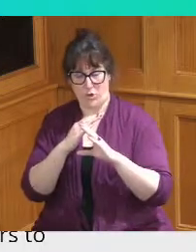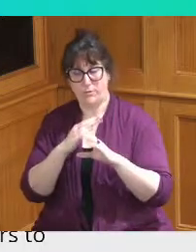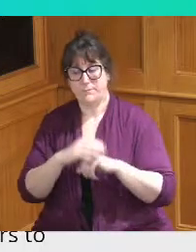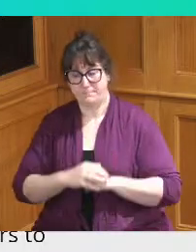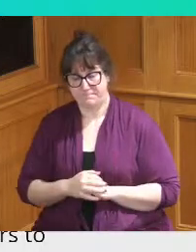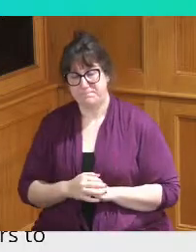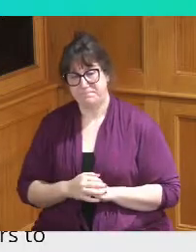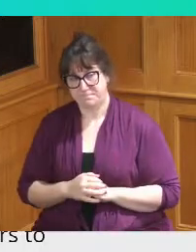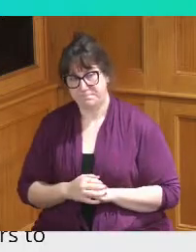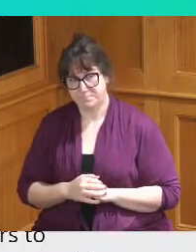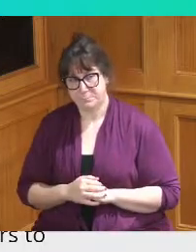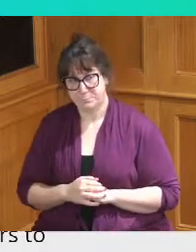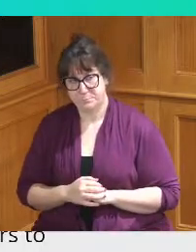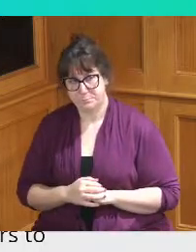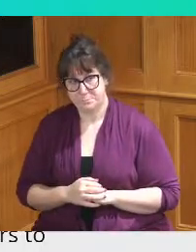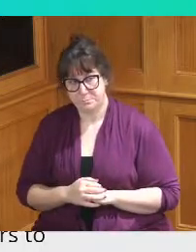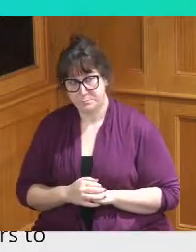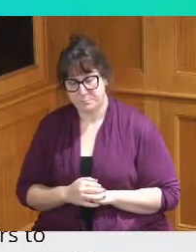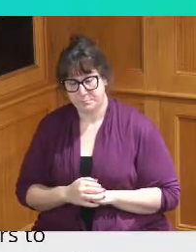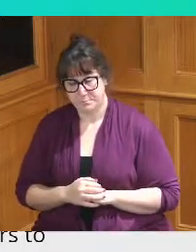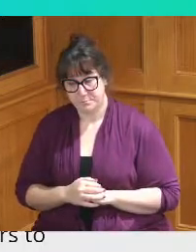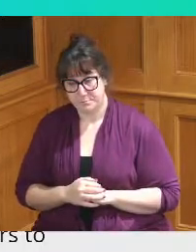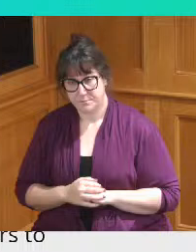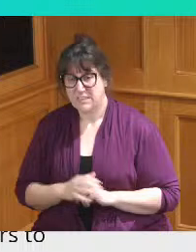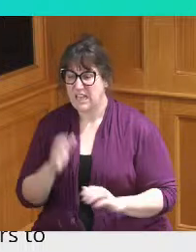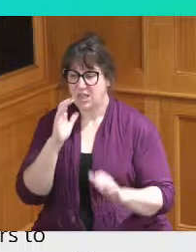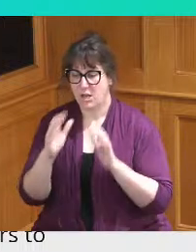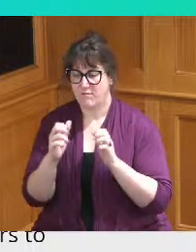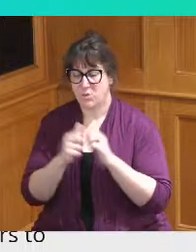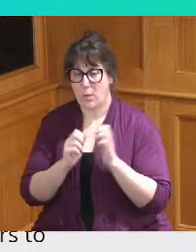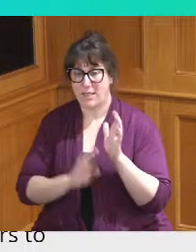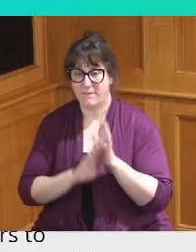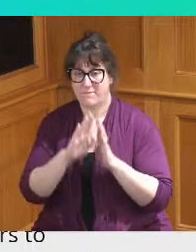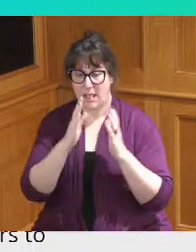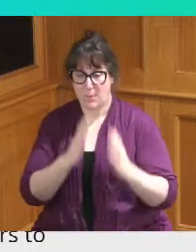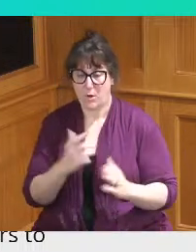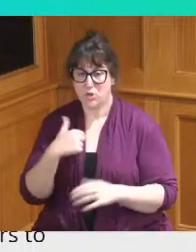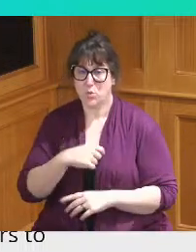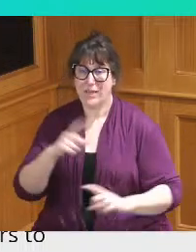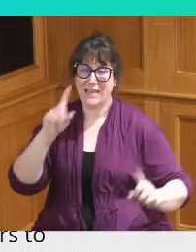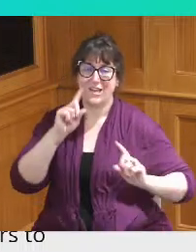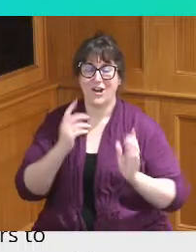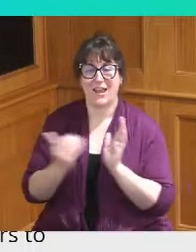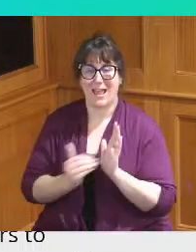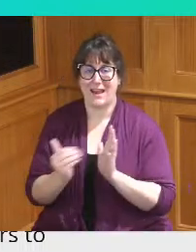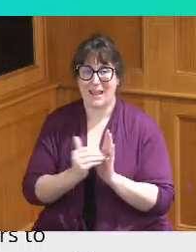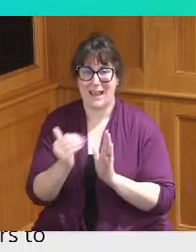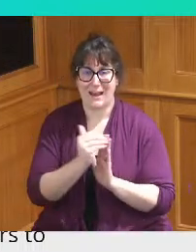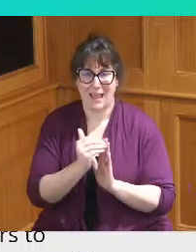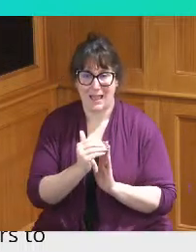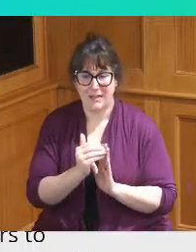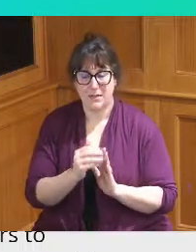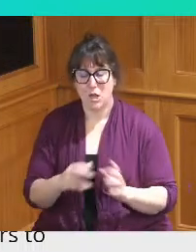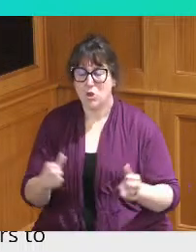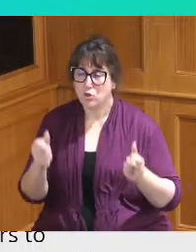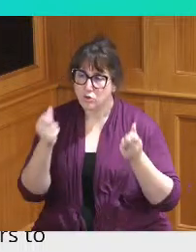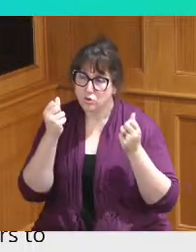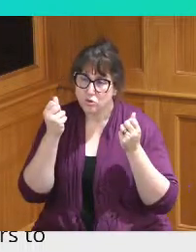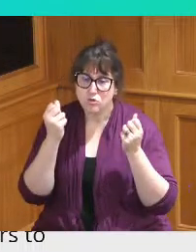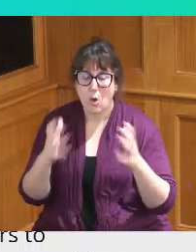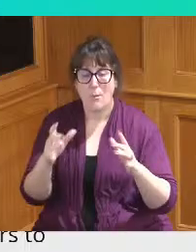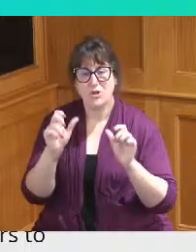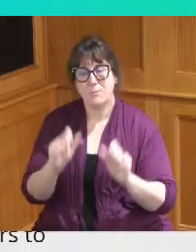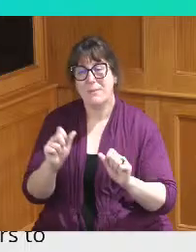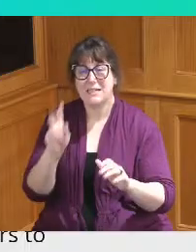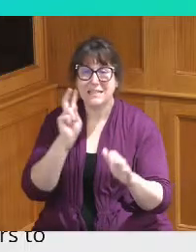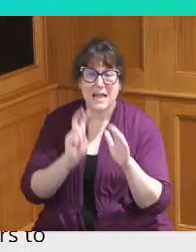site. In the conversations we had with developers, one thing that we kept hearing again and again was, there's so much potential in this business district.